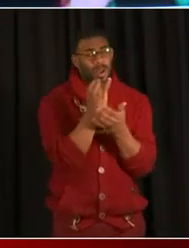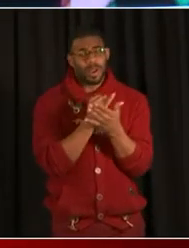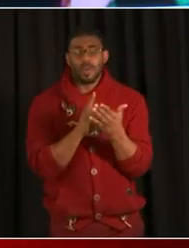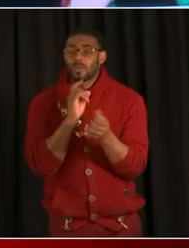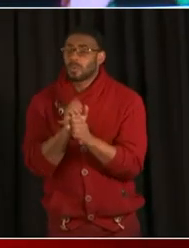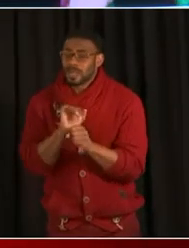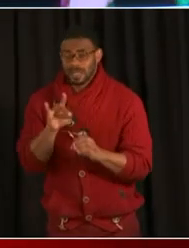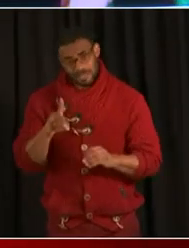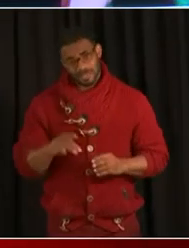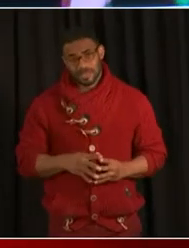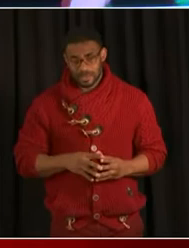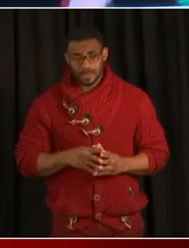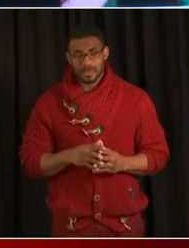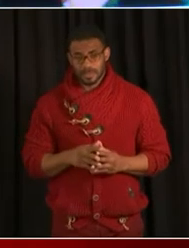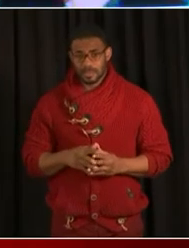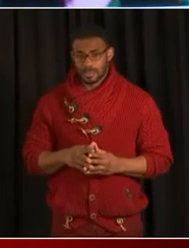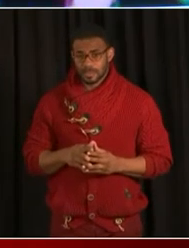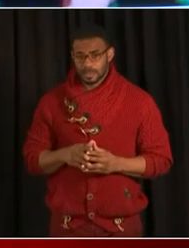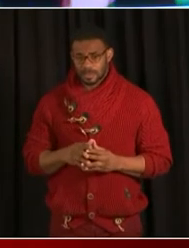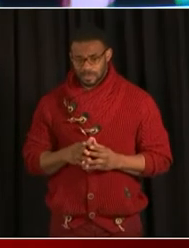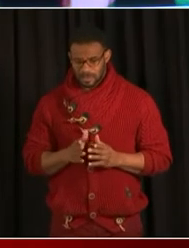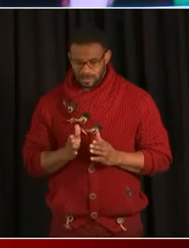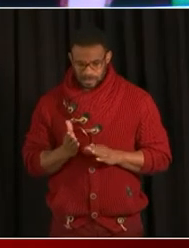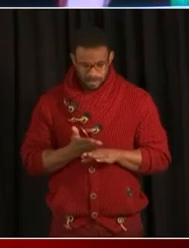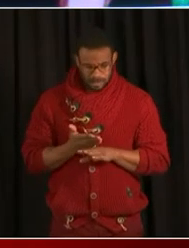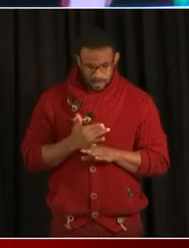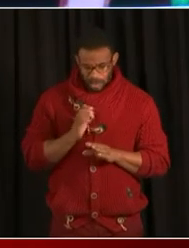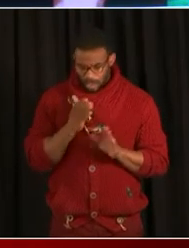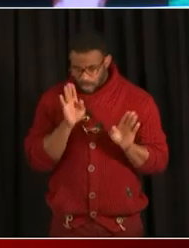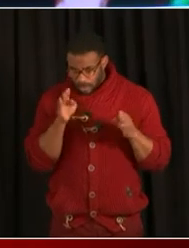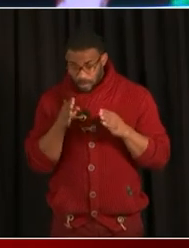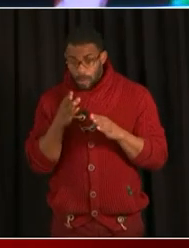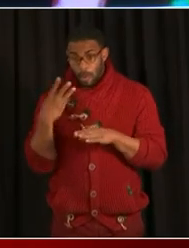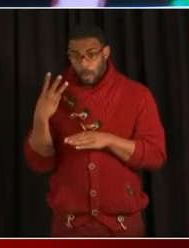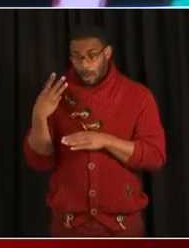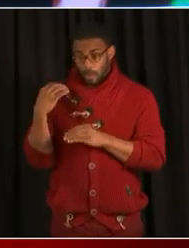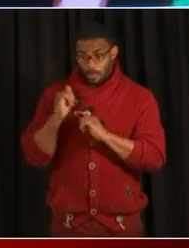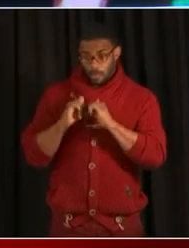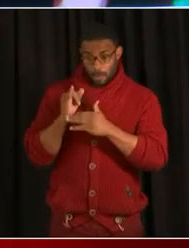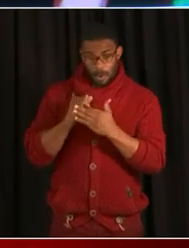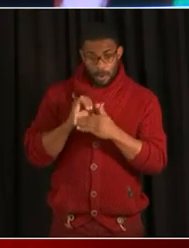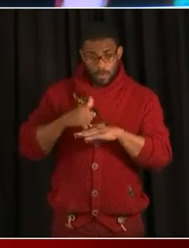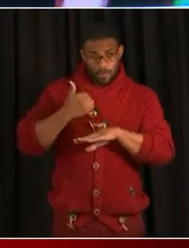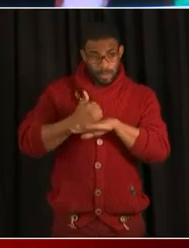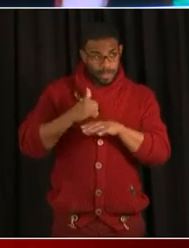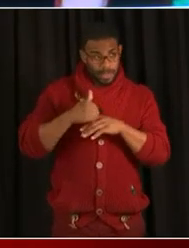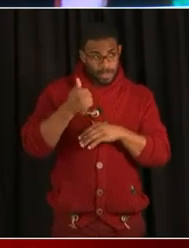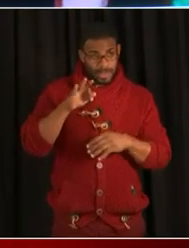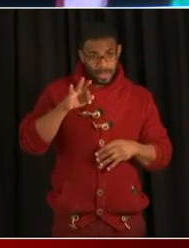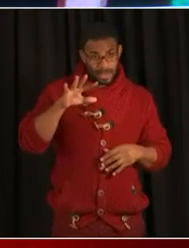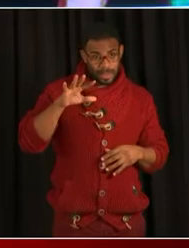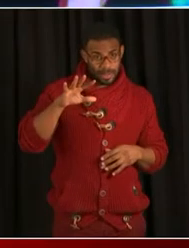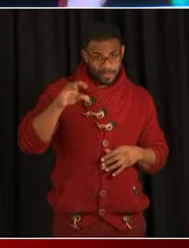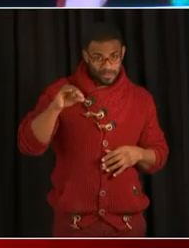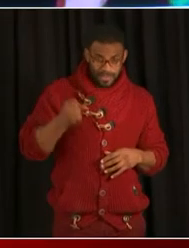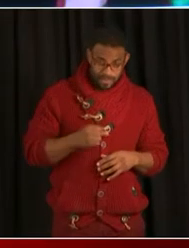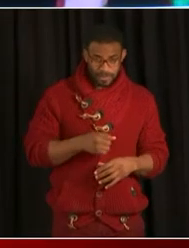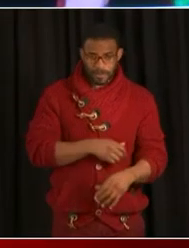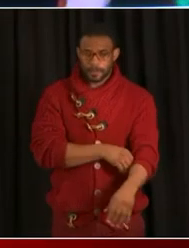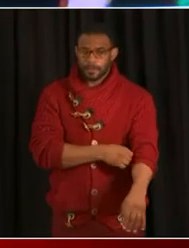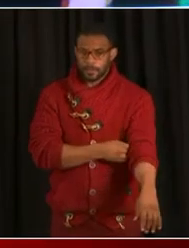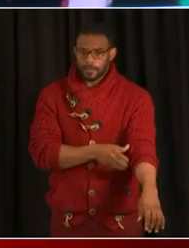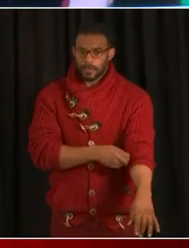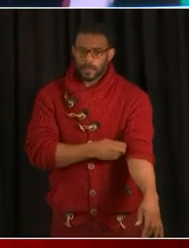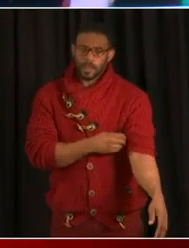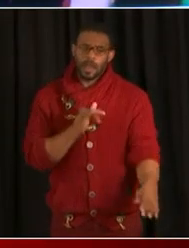artists really did sharpen our lens. You know, Washington Performing Arts was founded in the 1960s, and